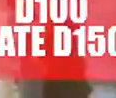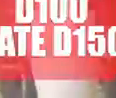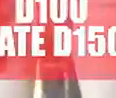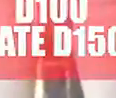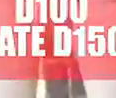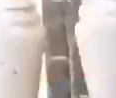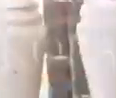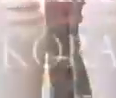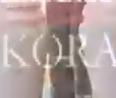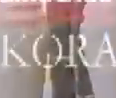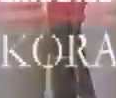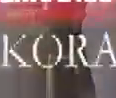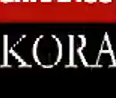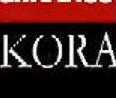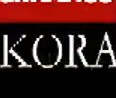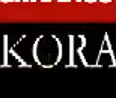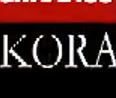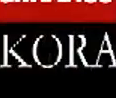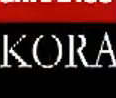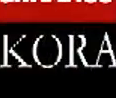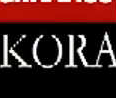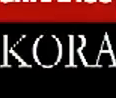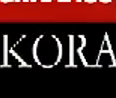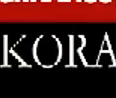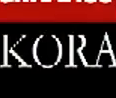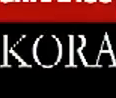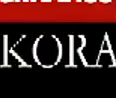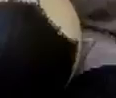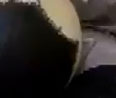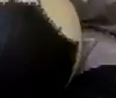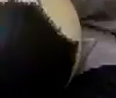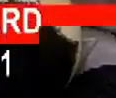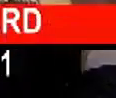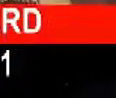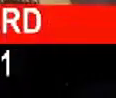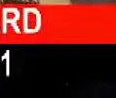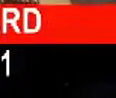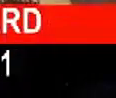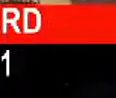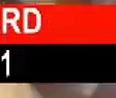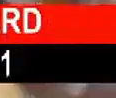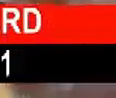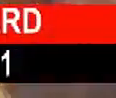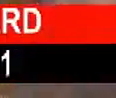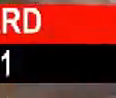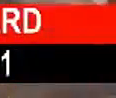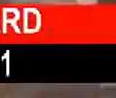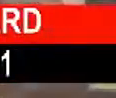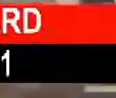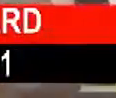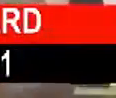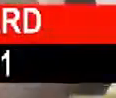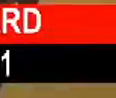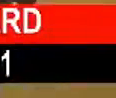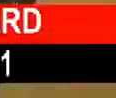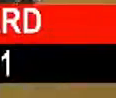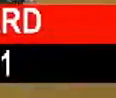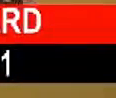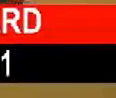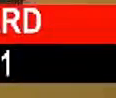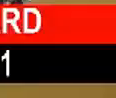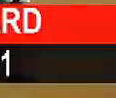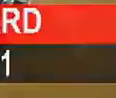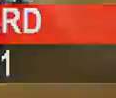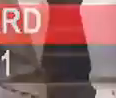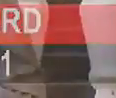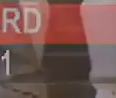be kumbola tumbun ko to salon ko dali ko lewon do sabu Kora man ke bi fenti baraka ha ngo batar la be on mbeje ko dura